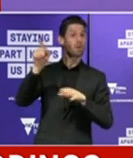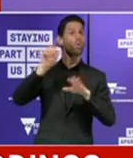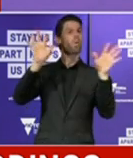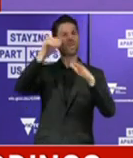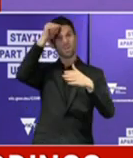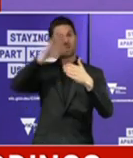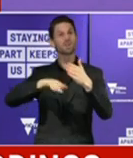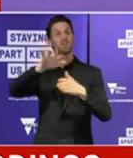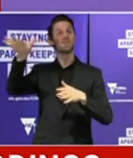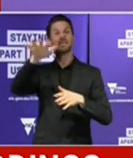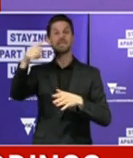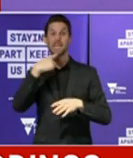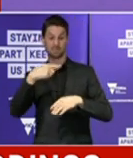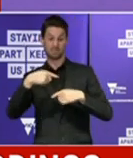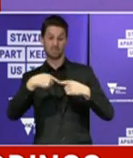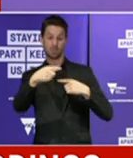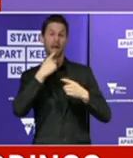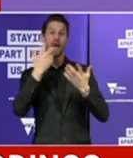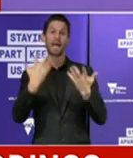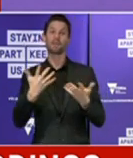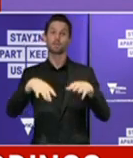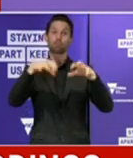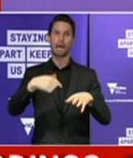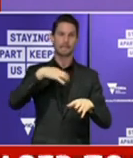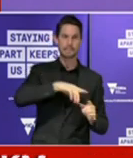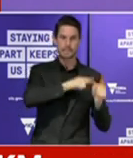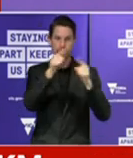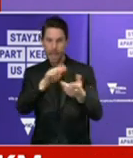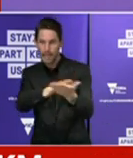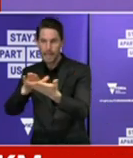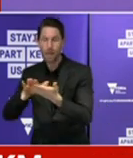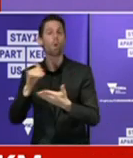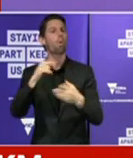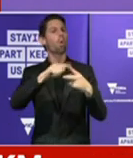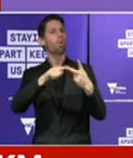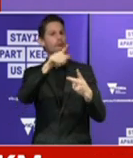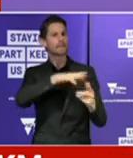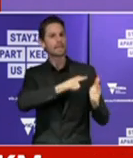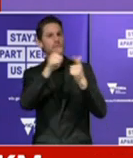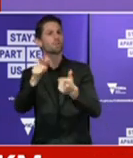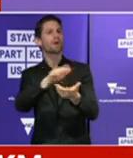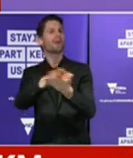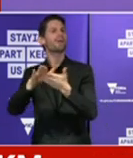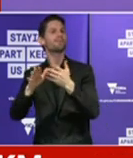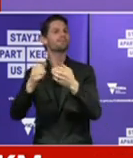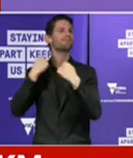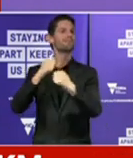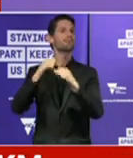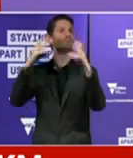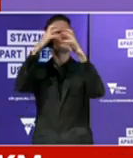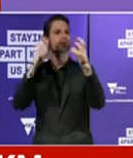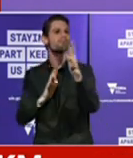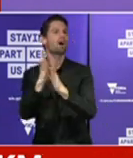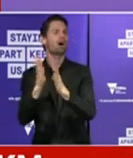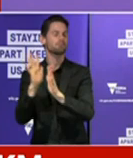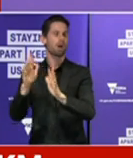throughout the next couple of months, or to make your property as fire safe as possible. I don't propose to go through much more detail about that. We